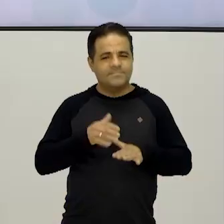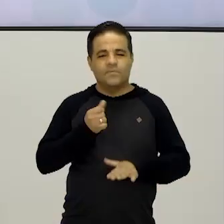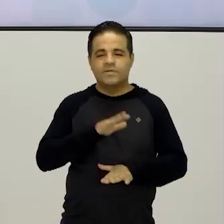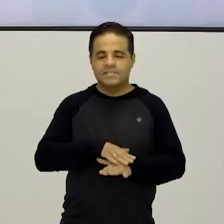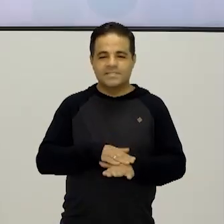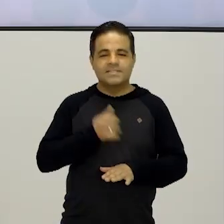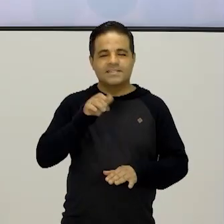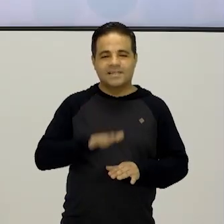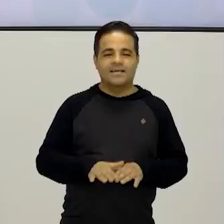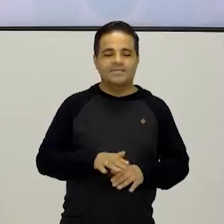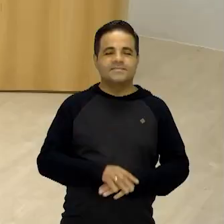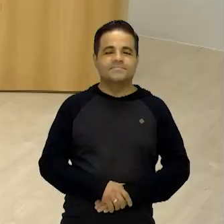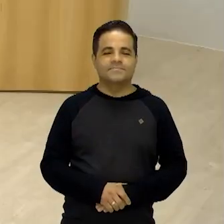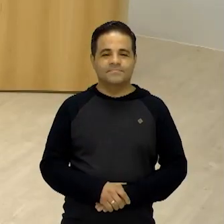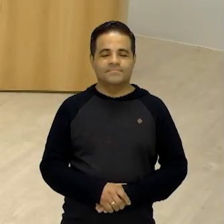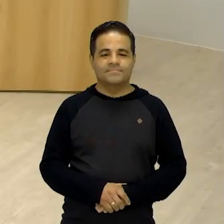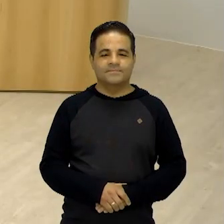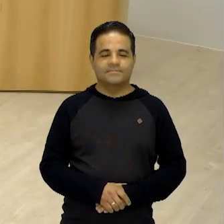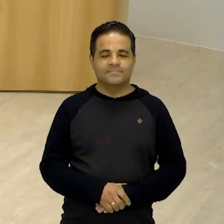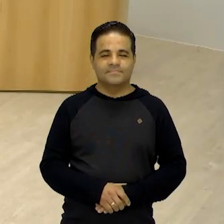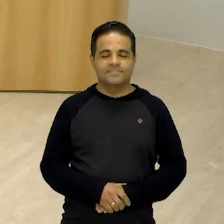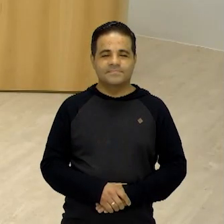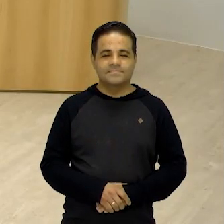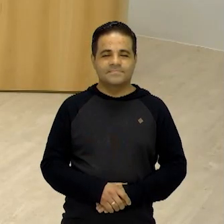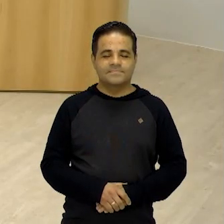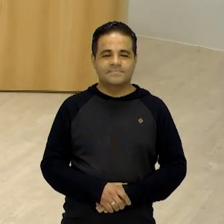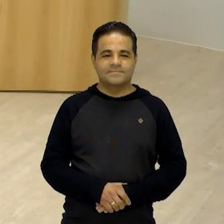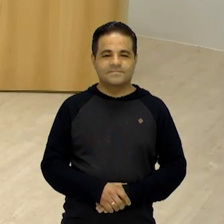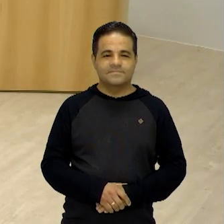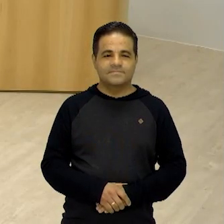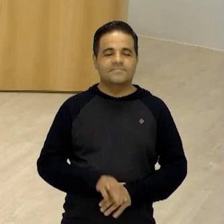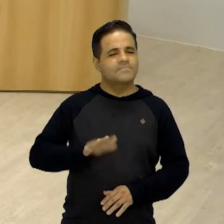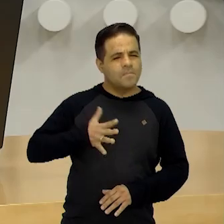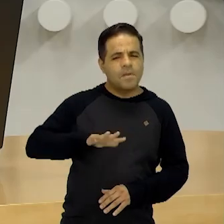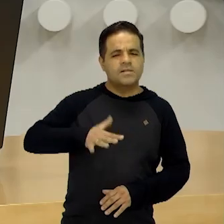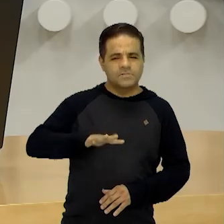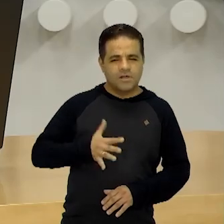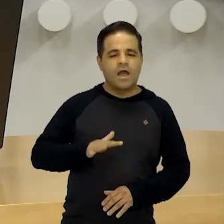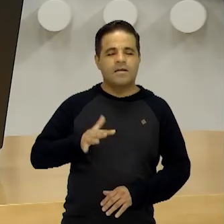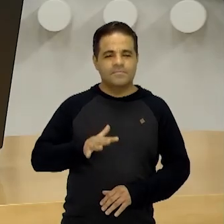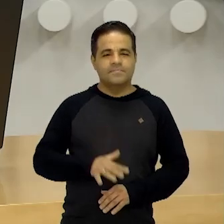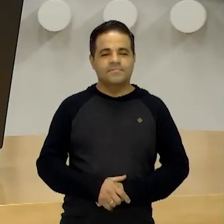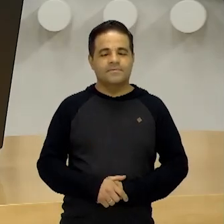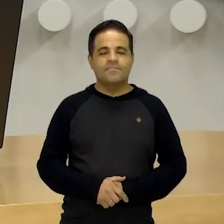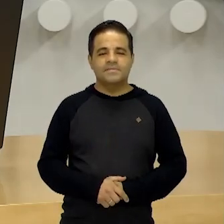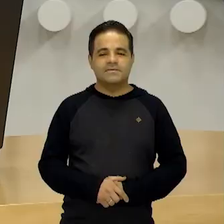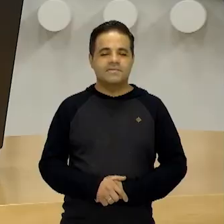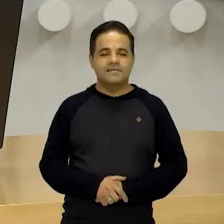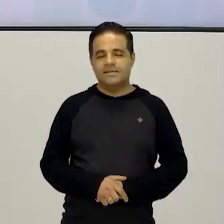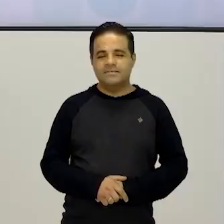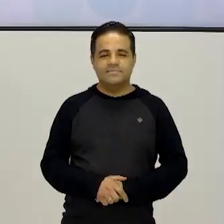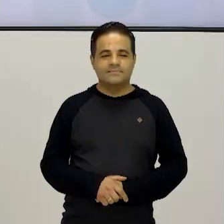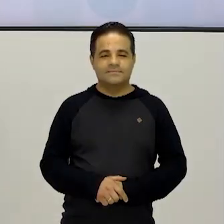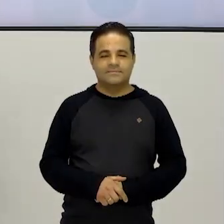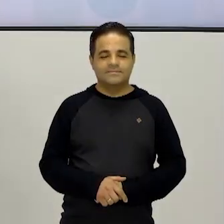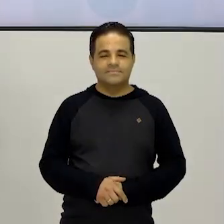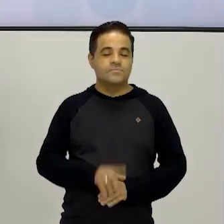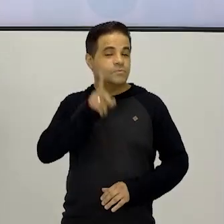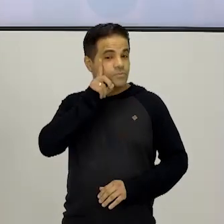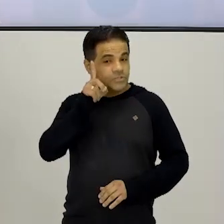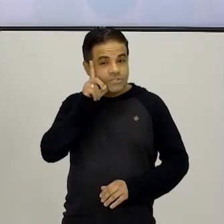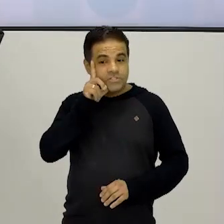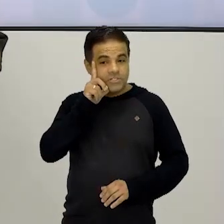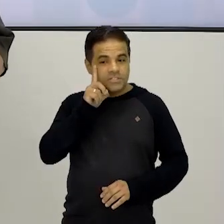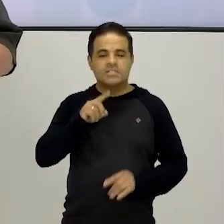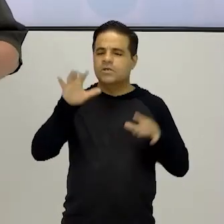But it's dropping. It's dropping, and the forecast for the weekend is raining. It's rainy days. Okay, so rainy days, let's stay